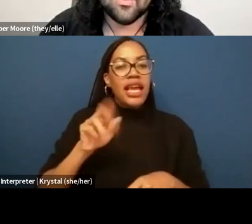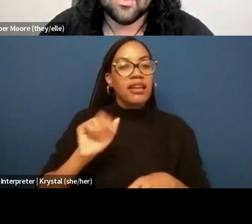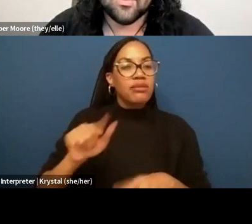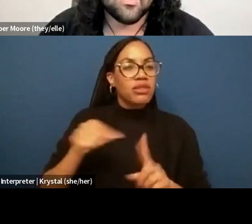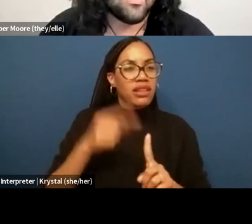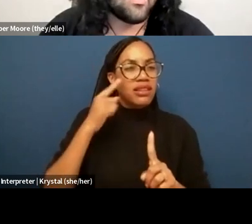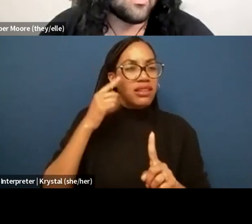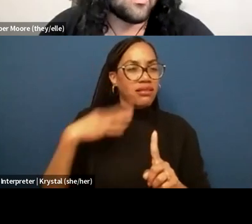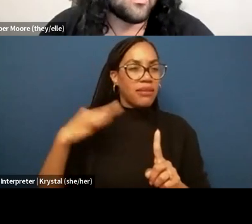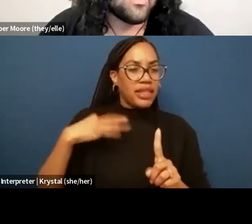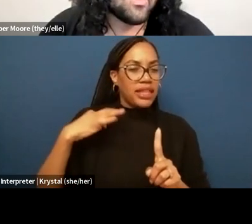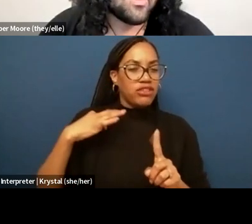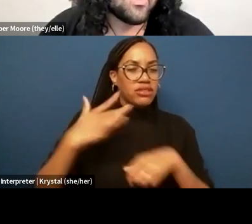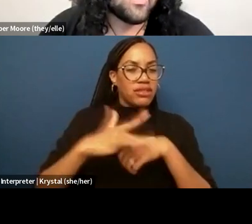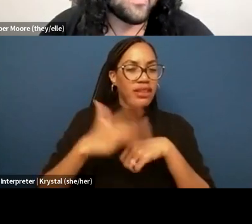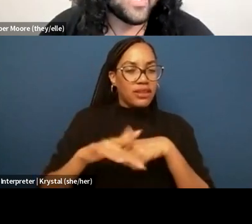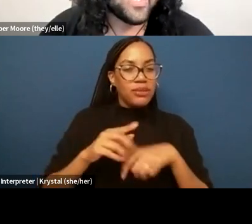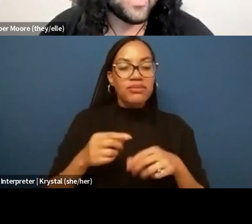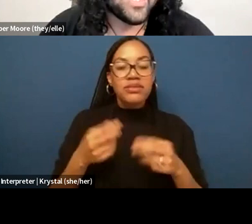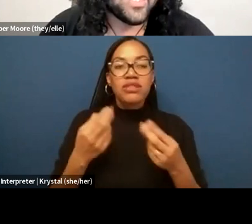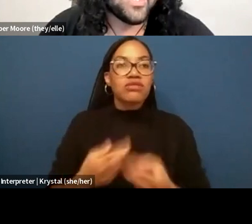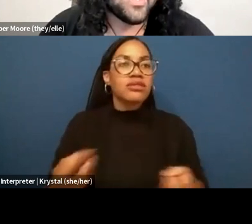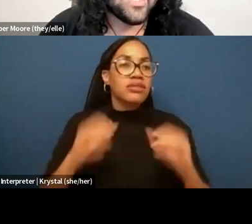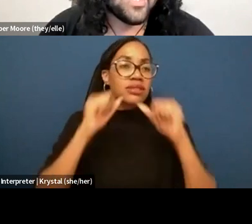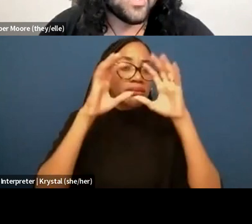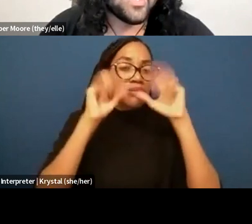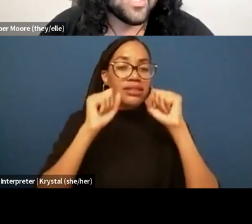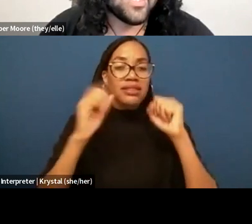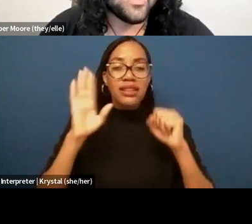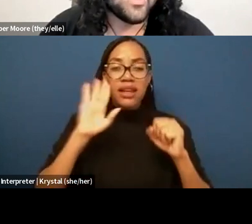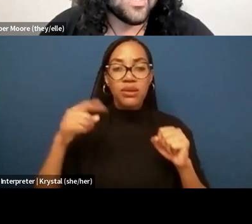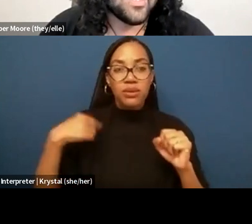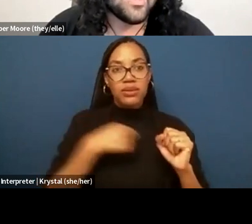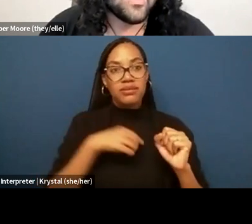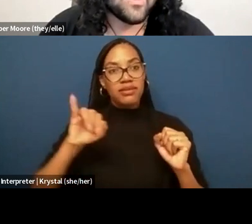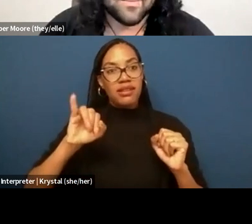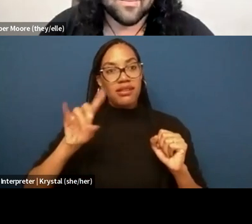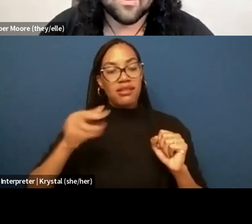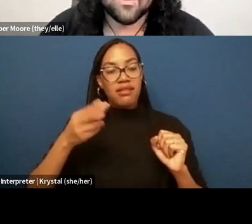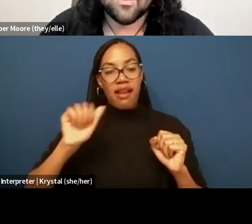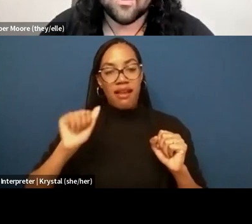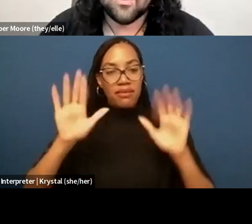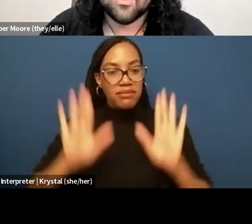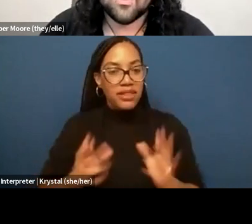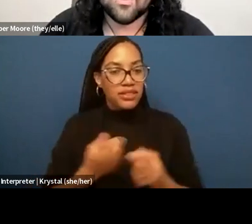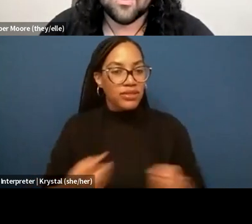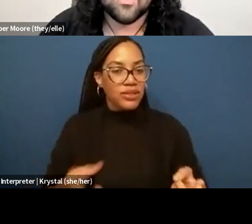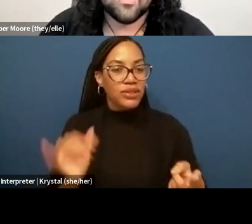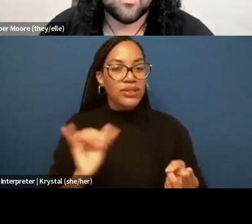Absolutely, the folks on, YOLO's got amazing resources tied in with it, with Beam Networks resourcing as well,